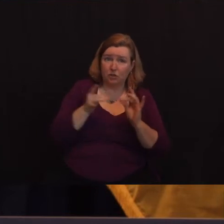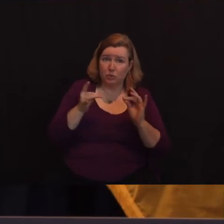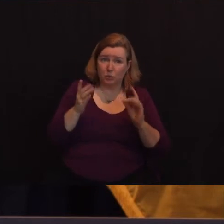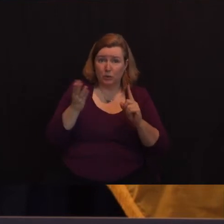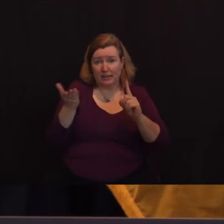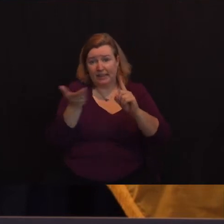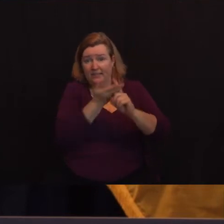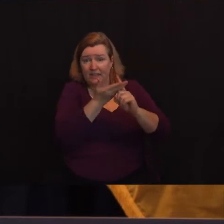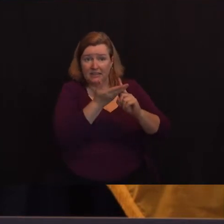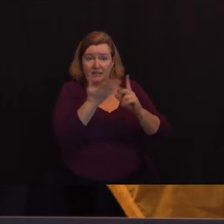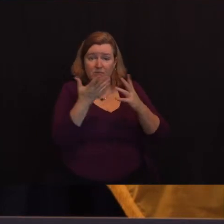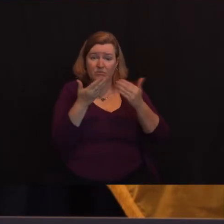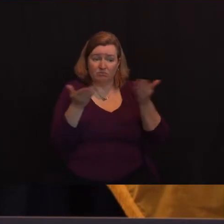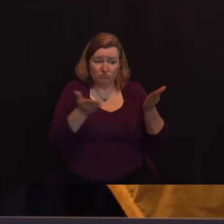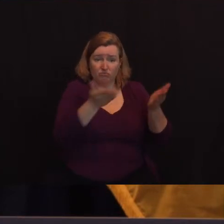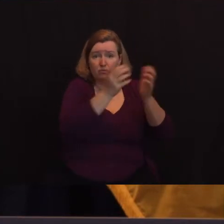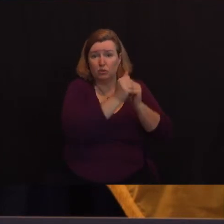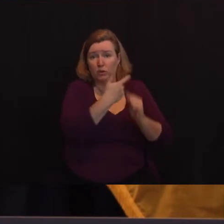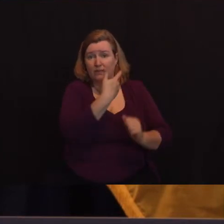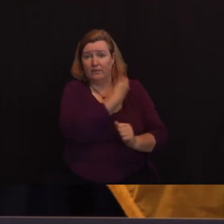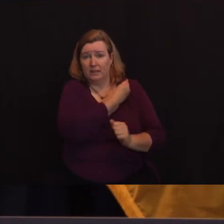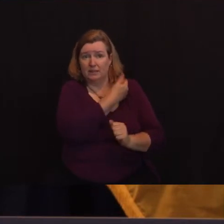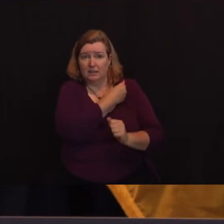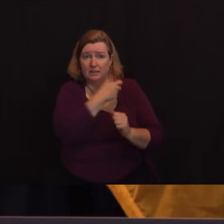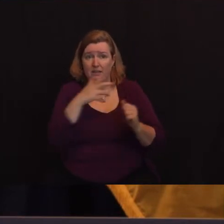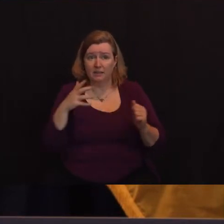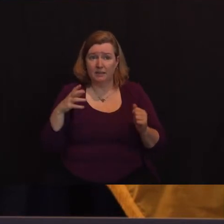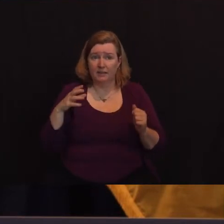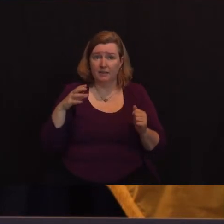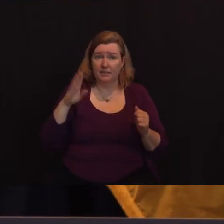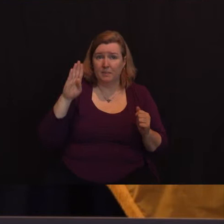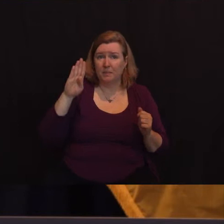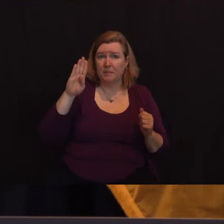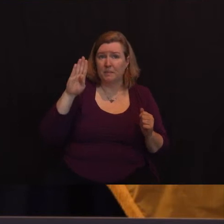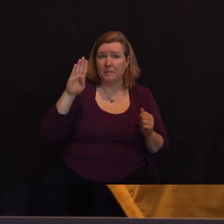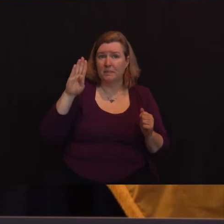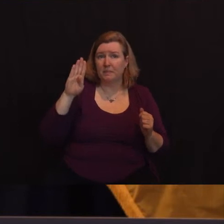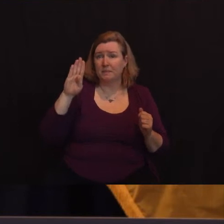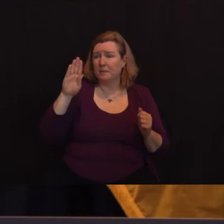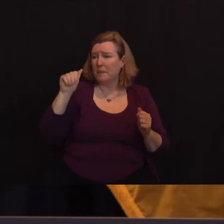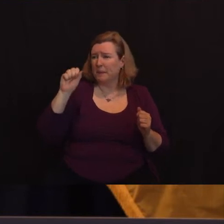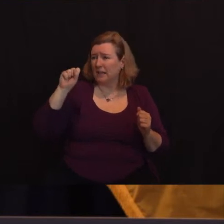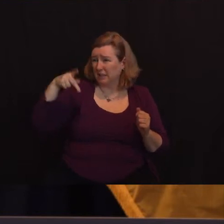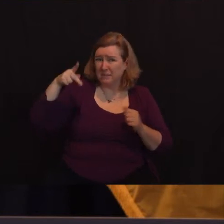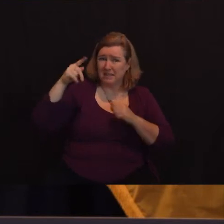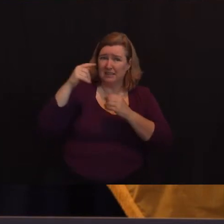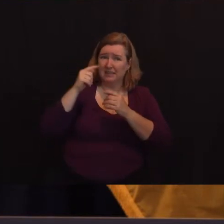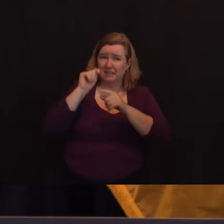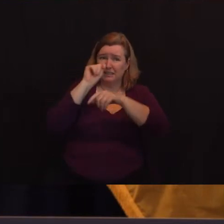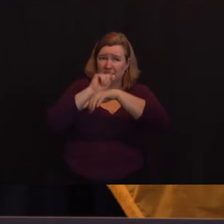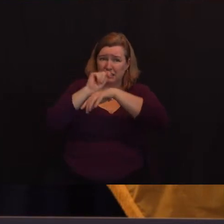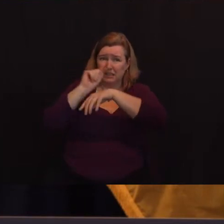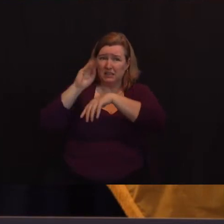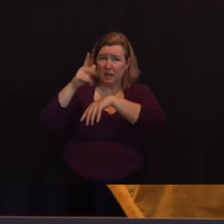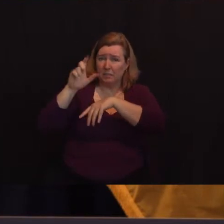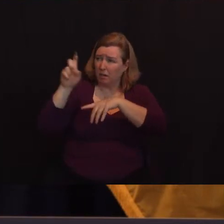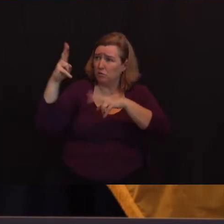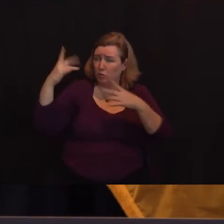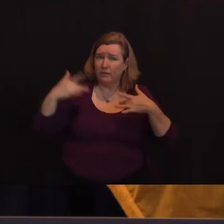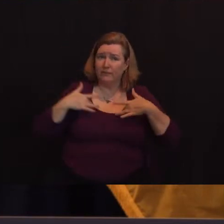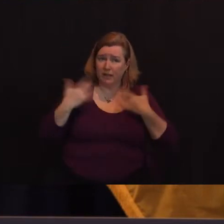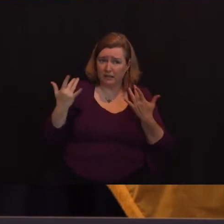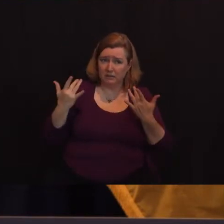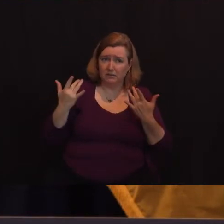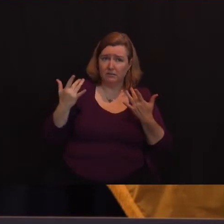And also on the Baptist Temple, you had at least 2 campaign events there in 2017. Do you disavow their support, and will